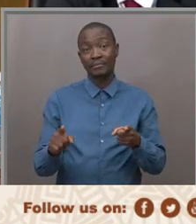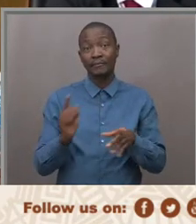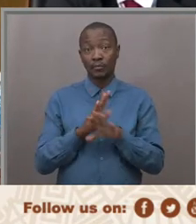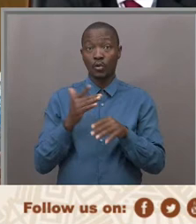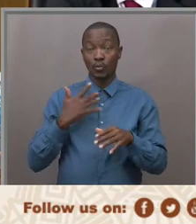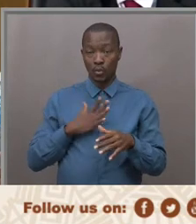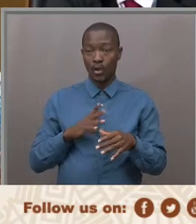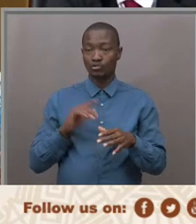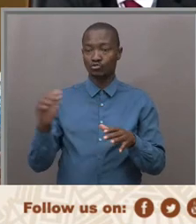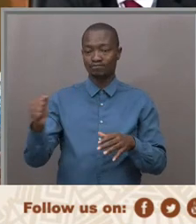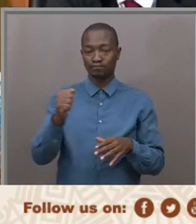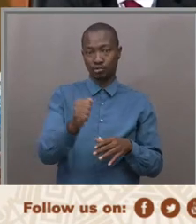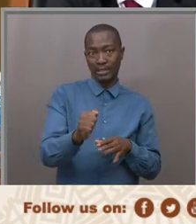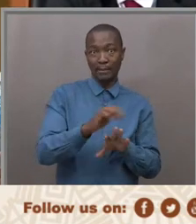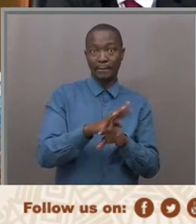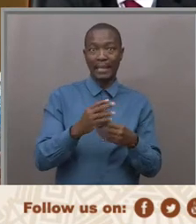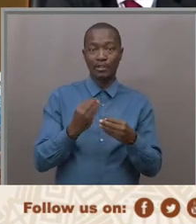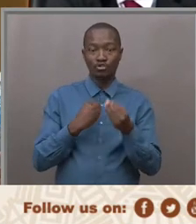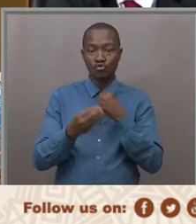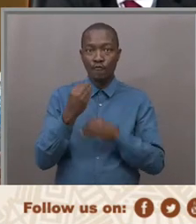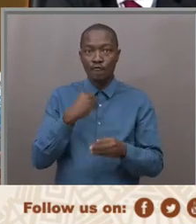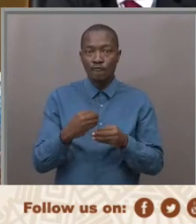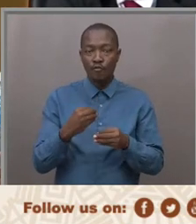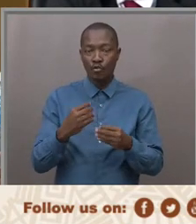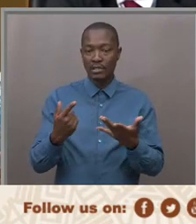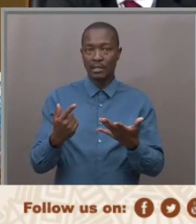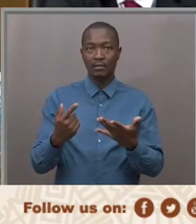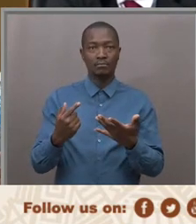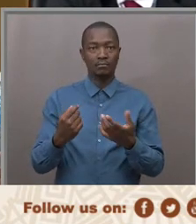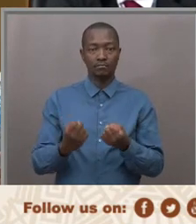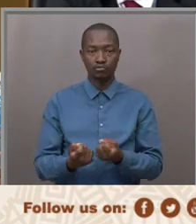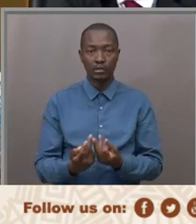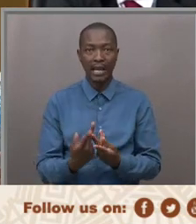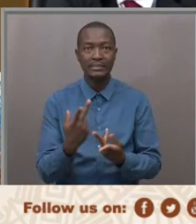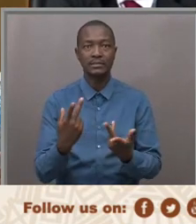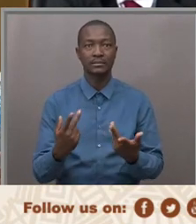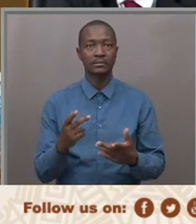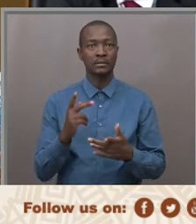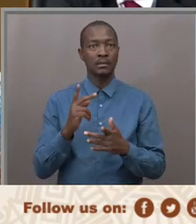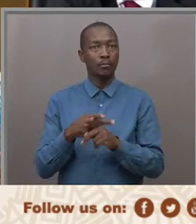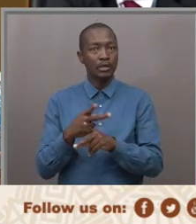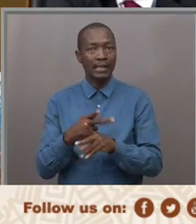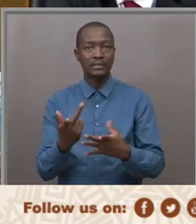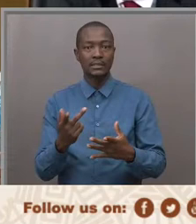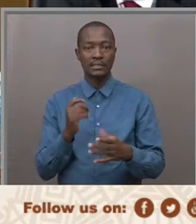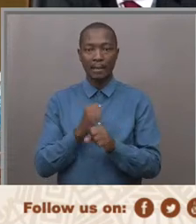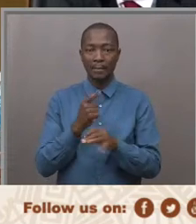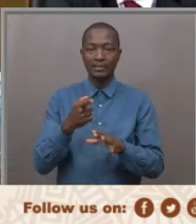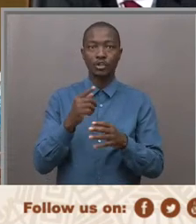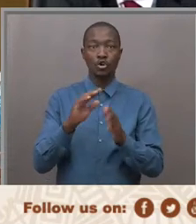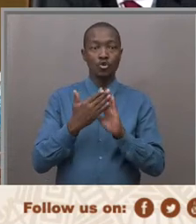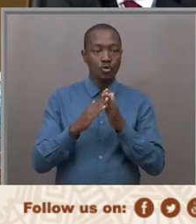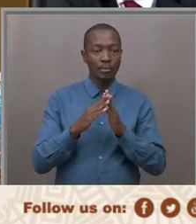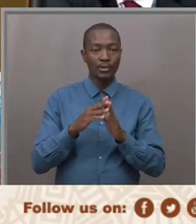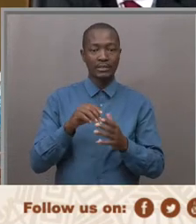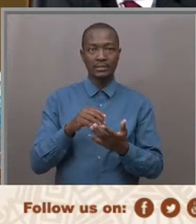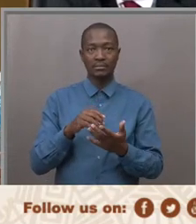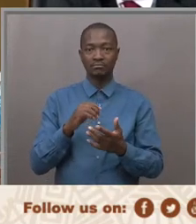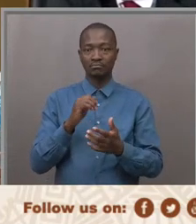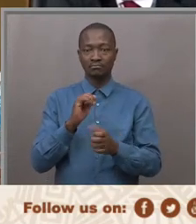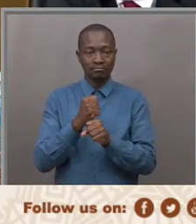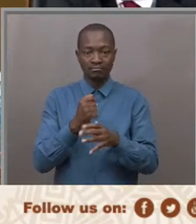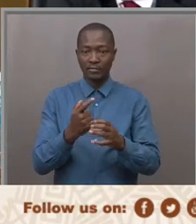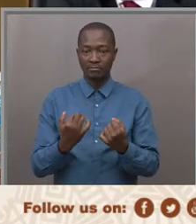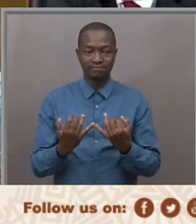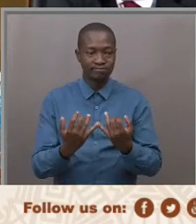them into food production, food community food gardens. We want to draw those who are food insecure, those who